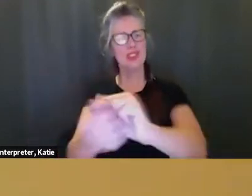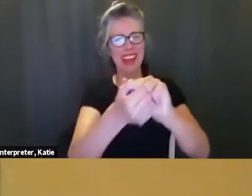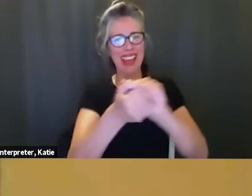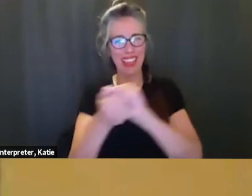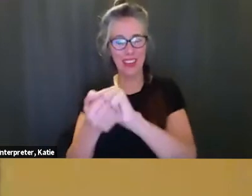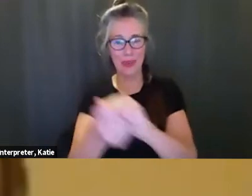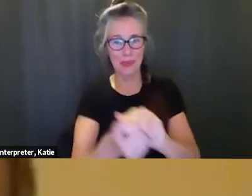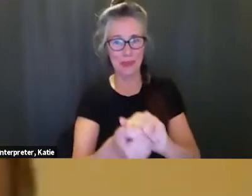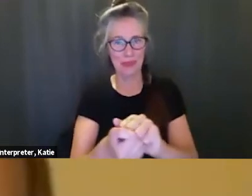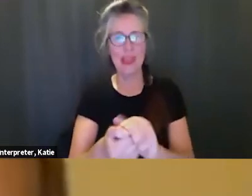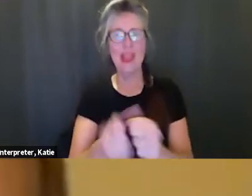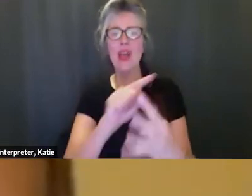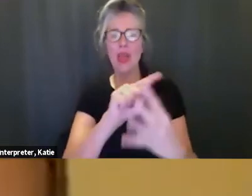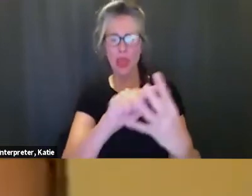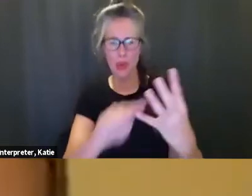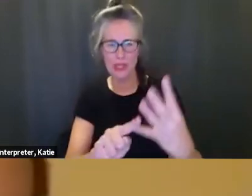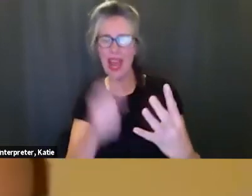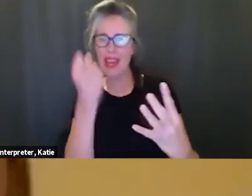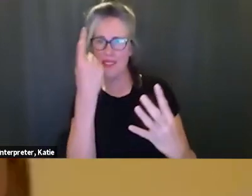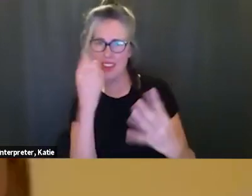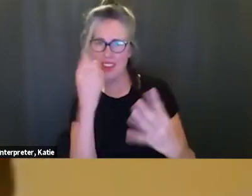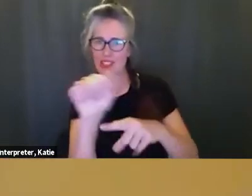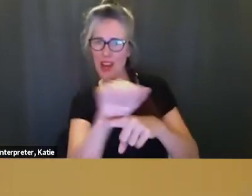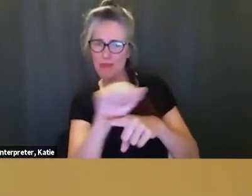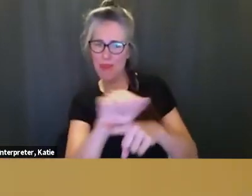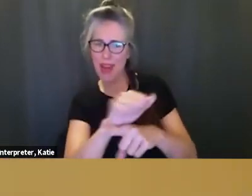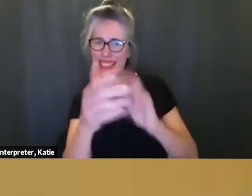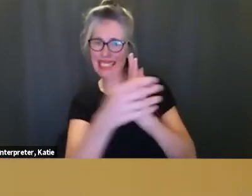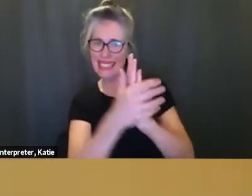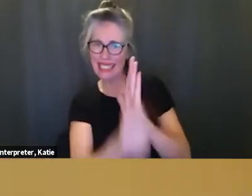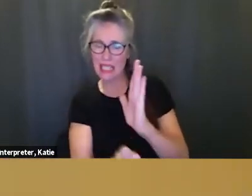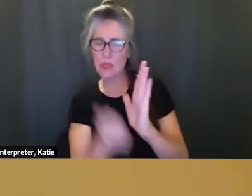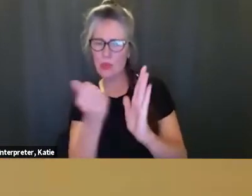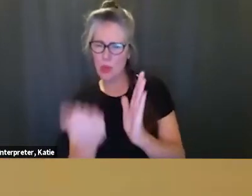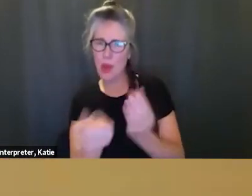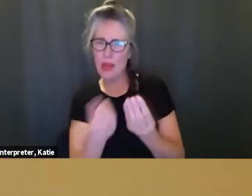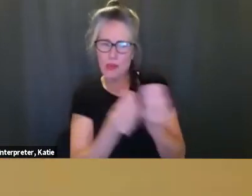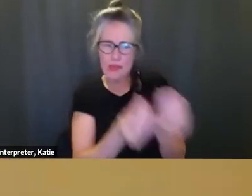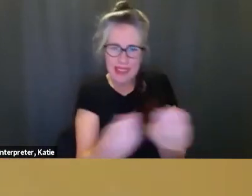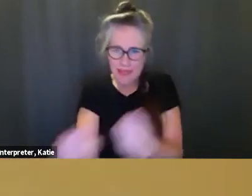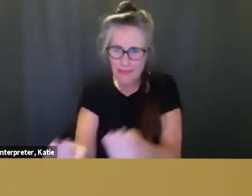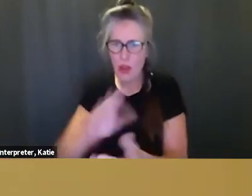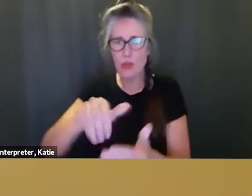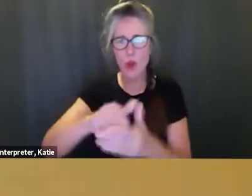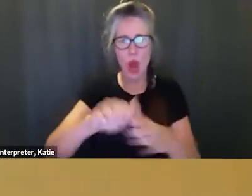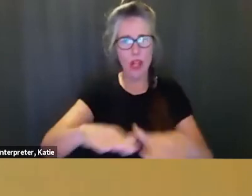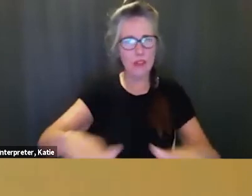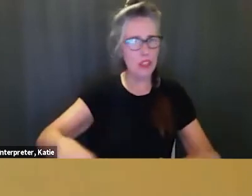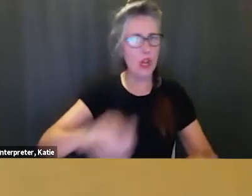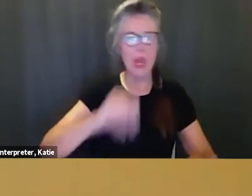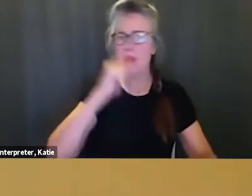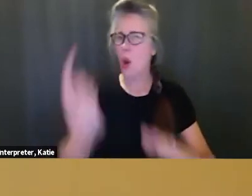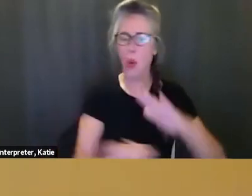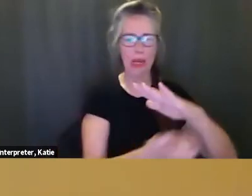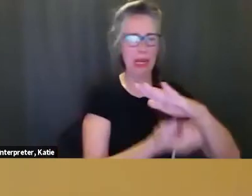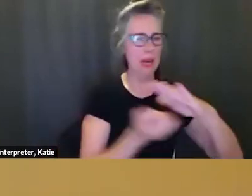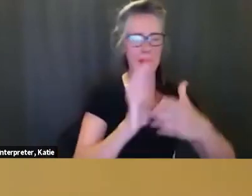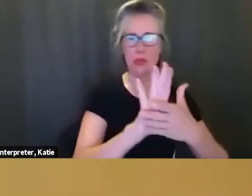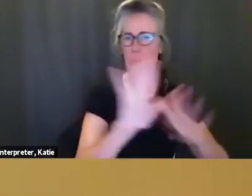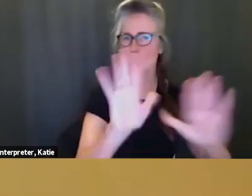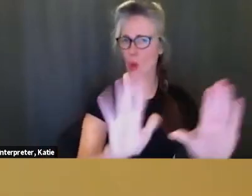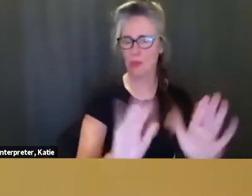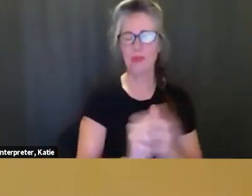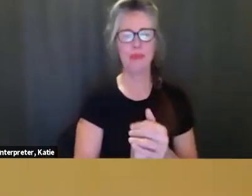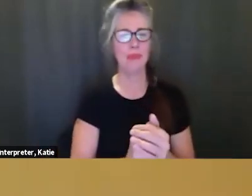these are the kinds of understandings and practices and skills we want all of our children to have, not just in elementary school, not